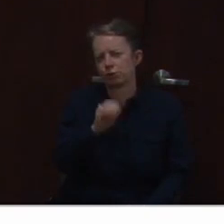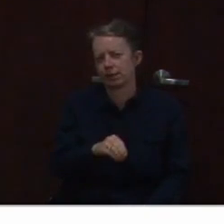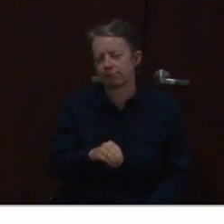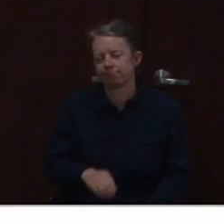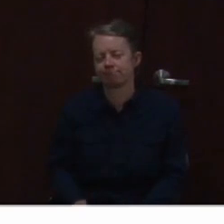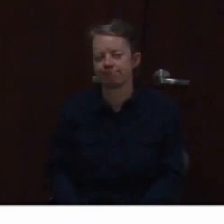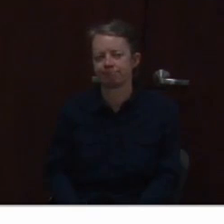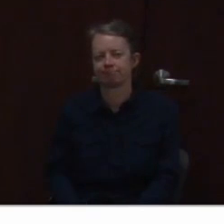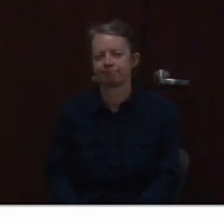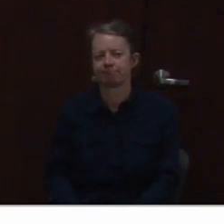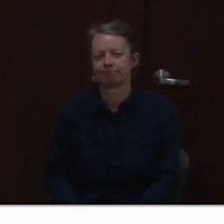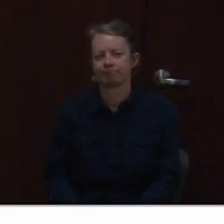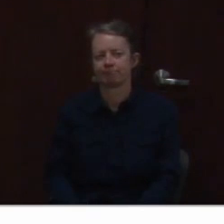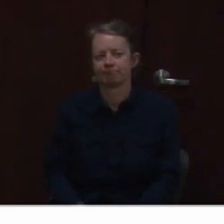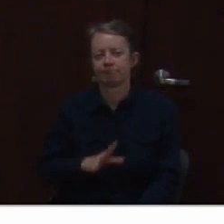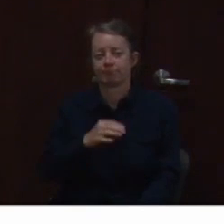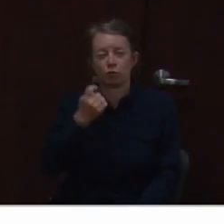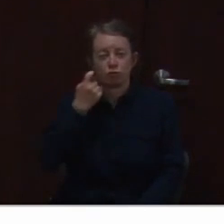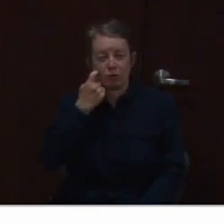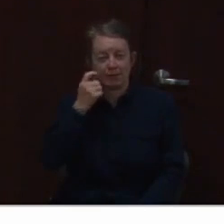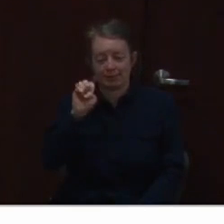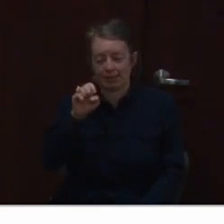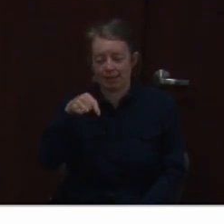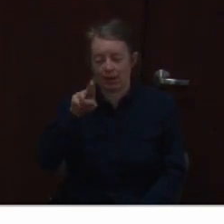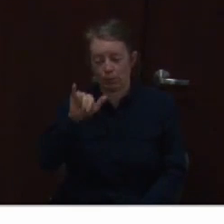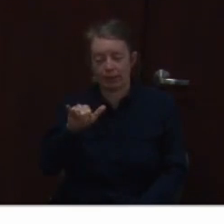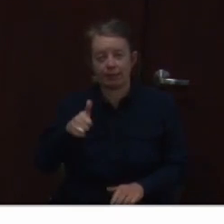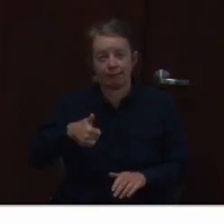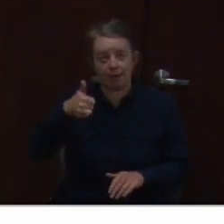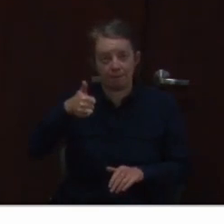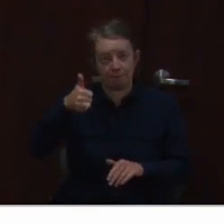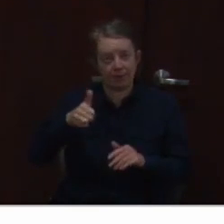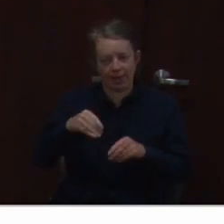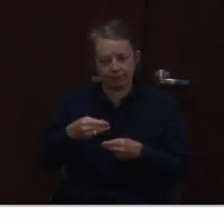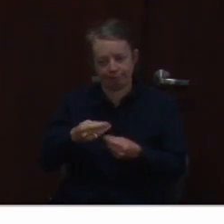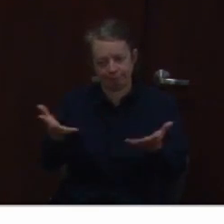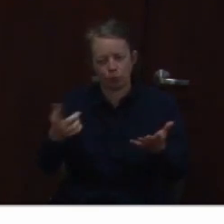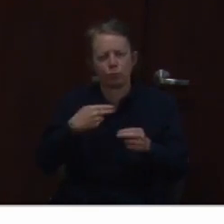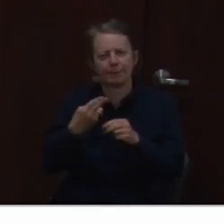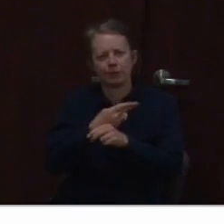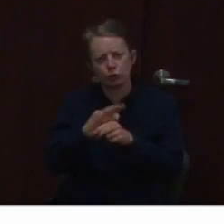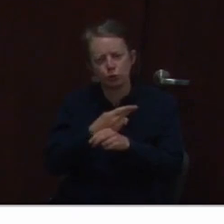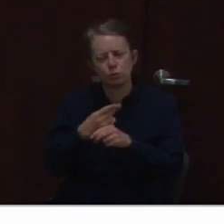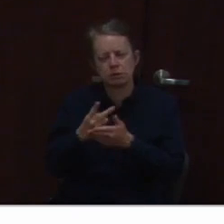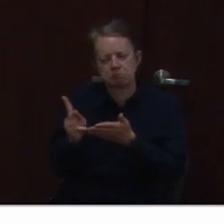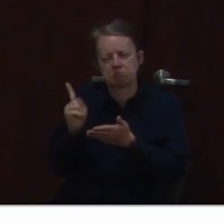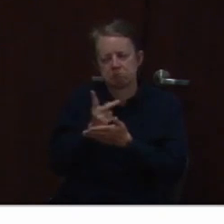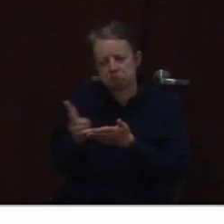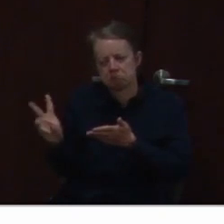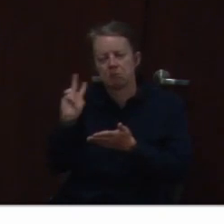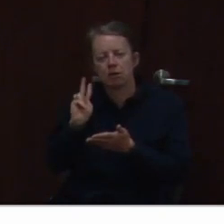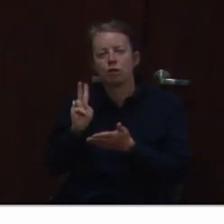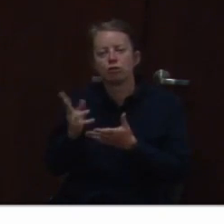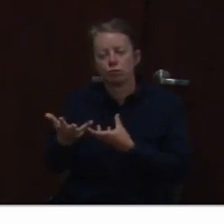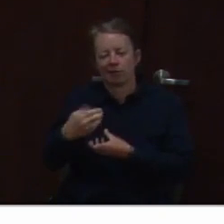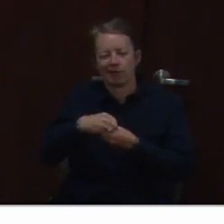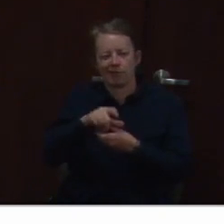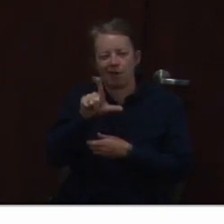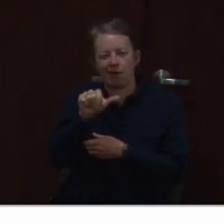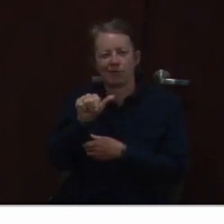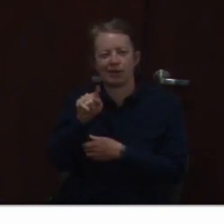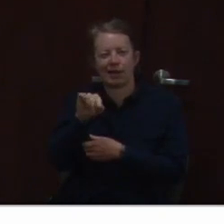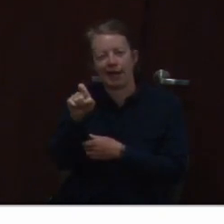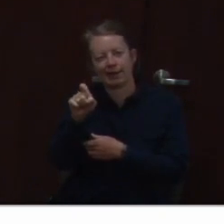And our recent equity bump allocation has been used for the last couple of weeks to help engage and vaccinate our Latinx